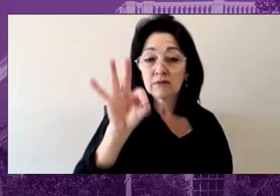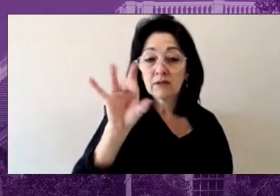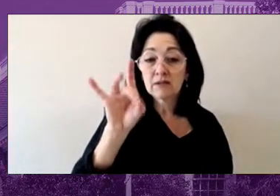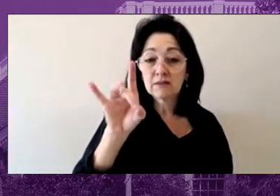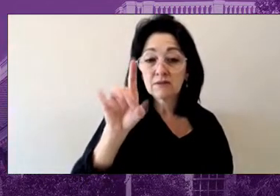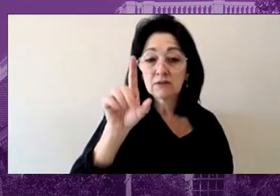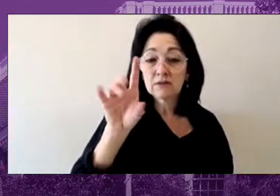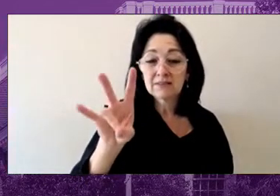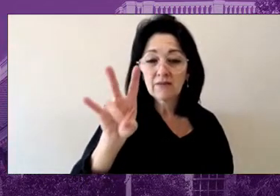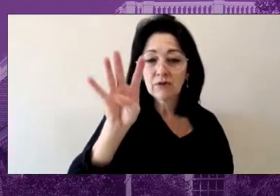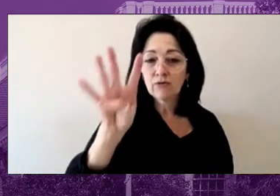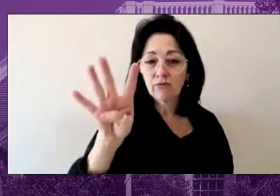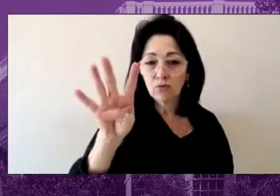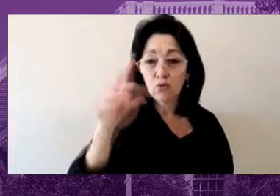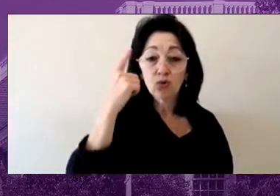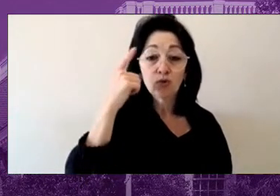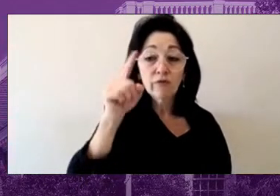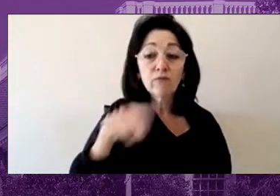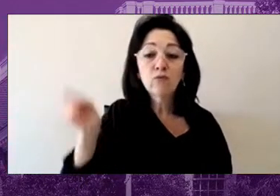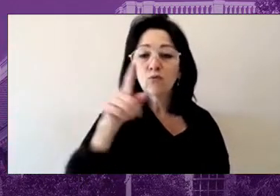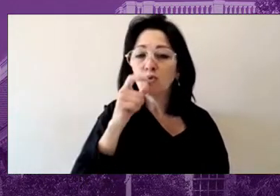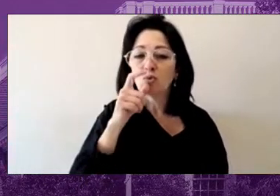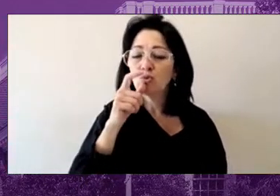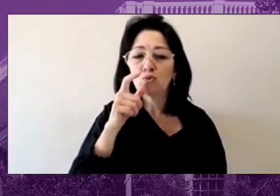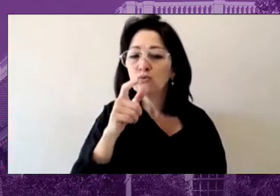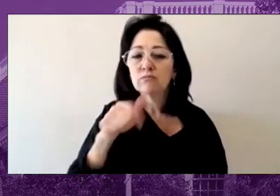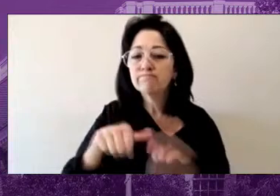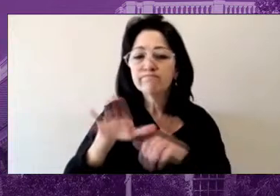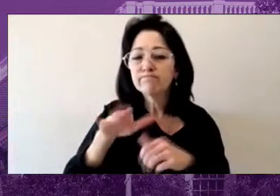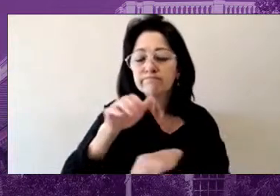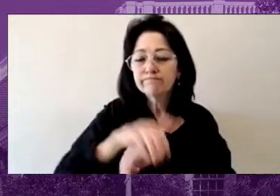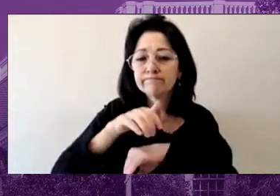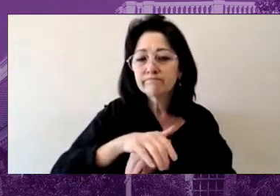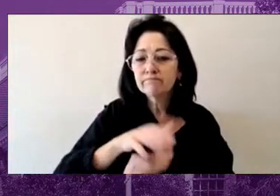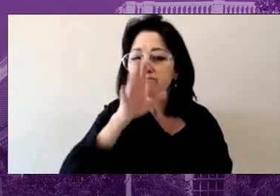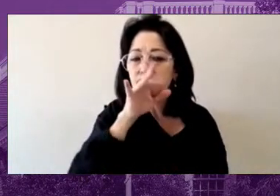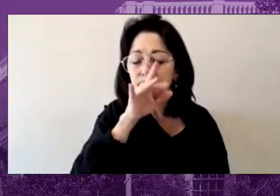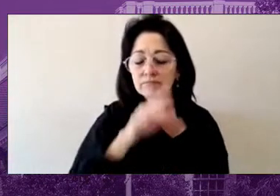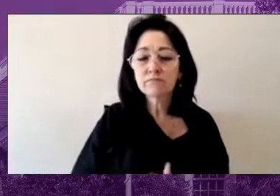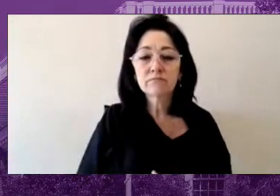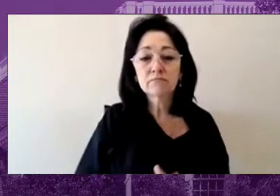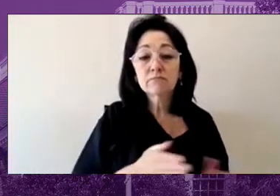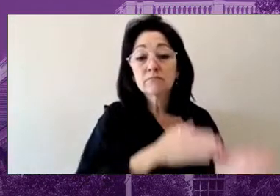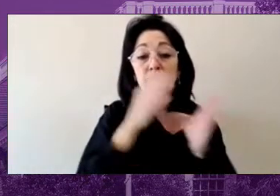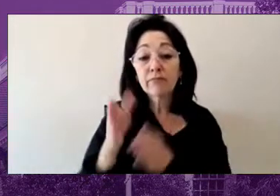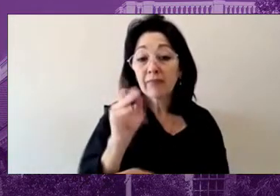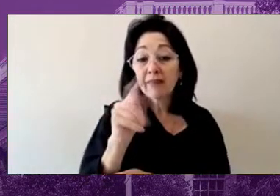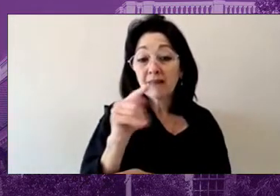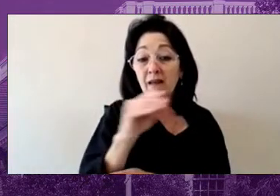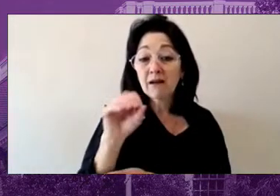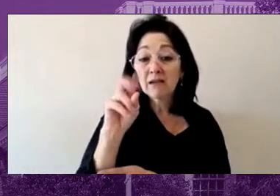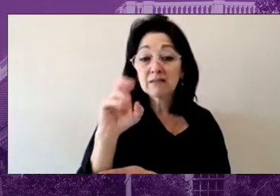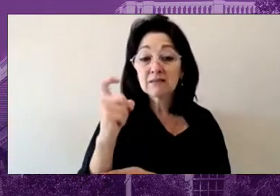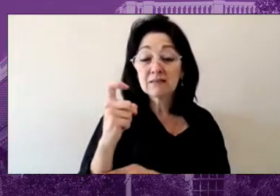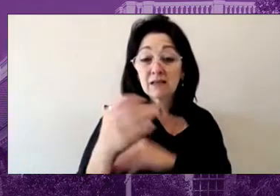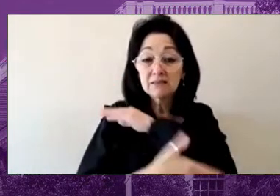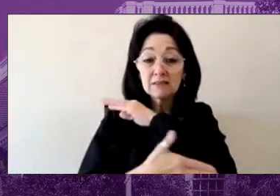302-745-9874 for non-English speakers. In the rest of Kent County and in Sussex counties,